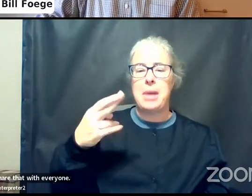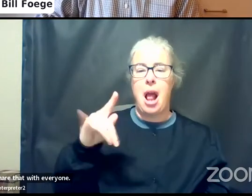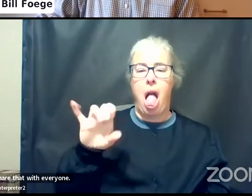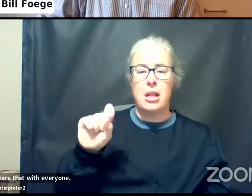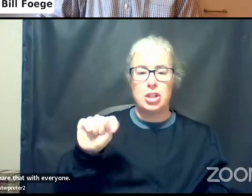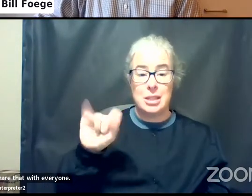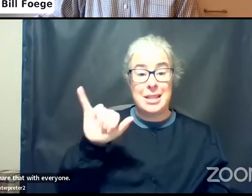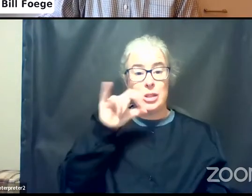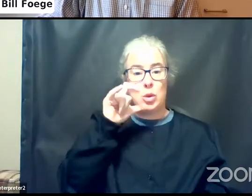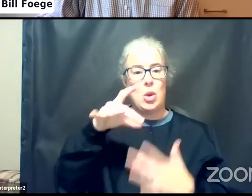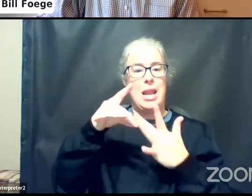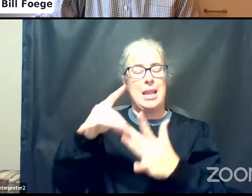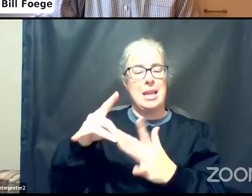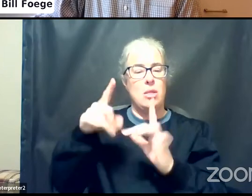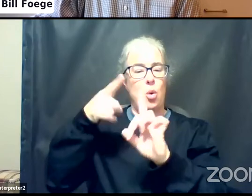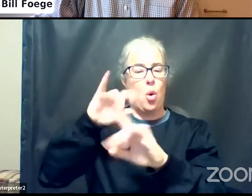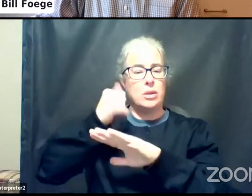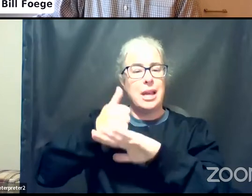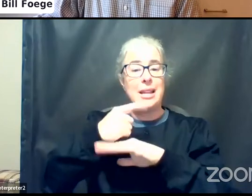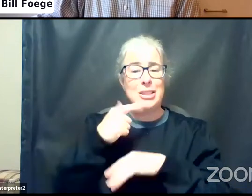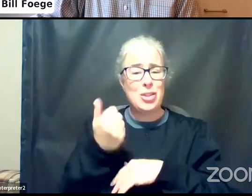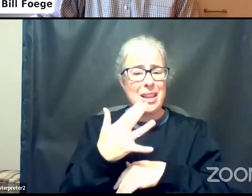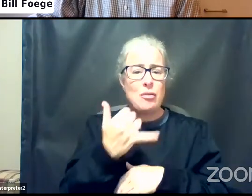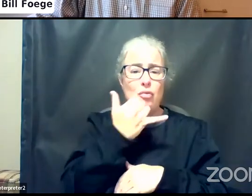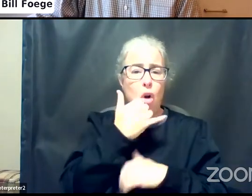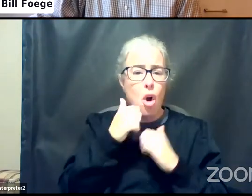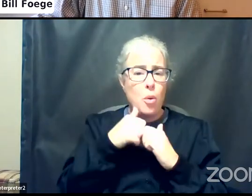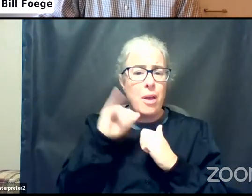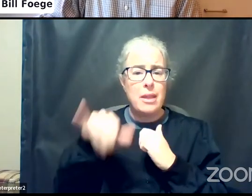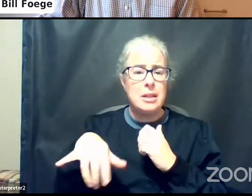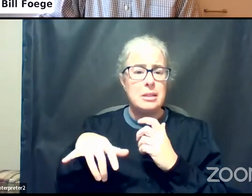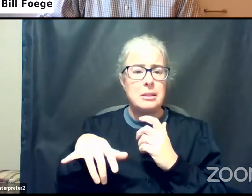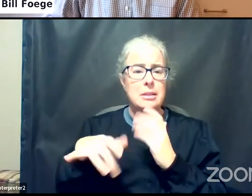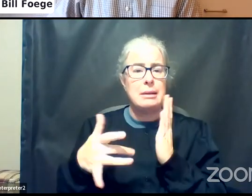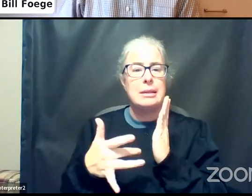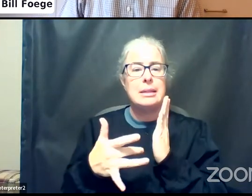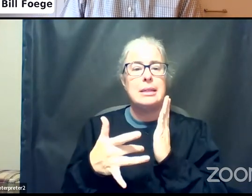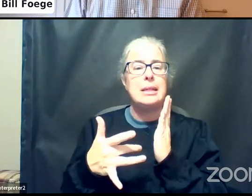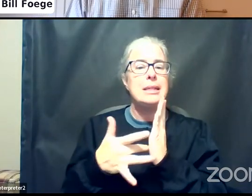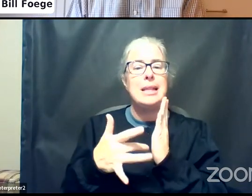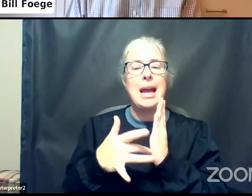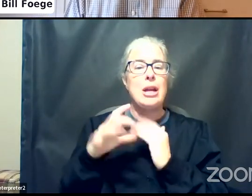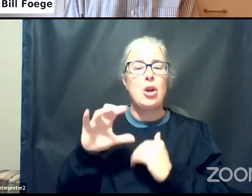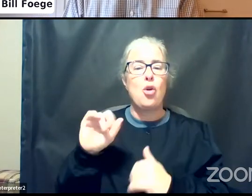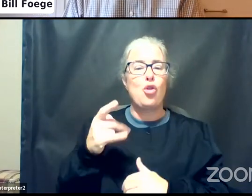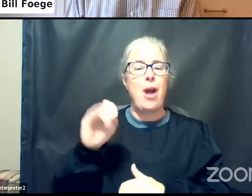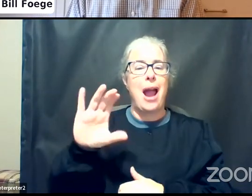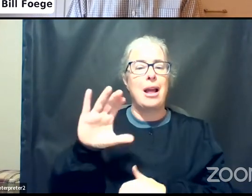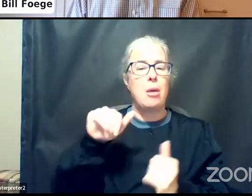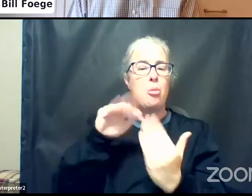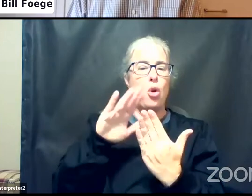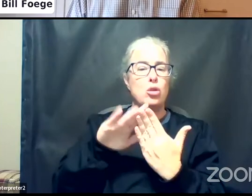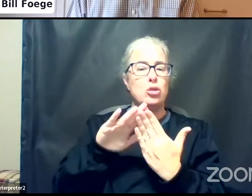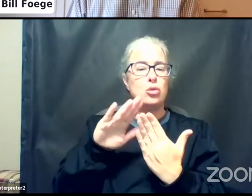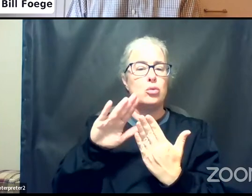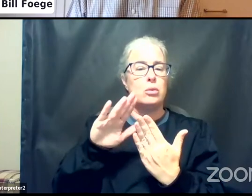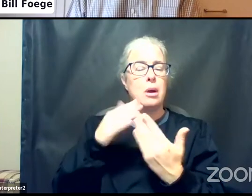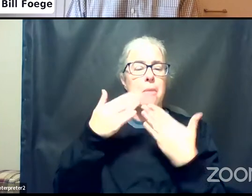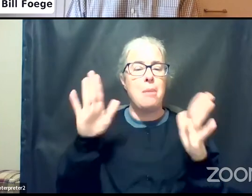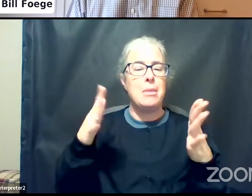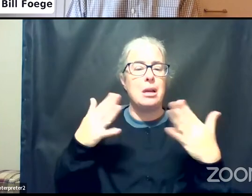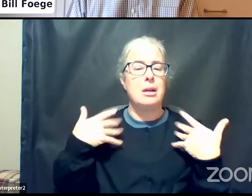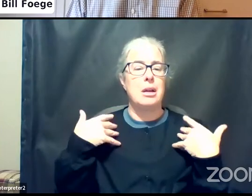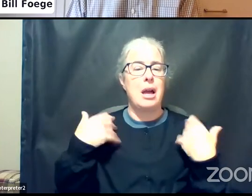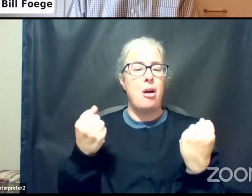the goal setting is there anything wrong with this technocratic kind of approach to Public Health goal setting and